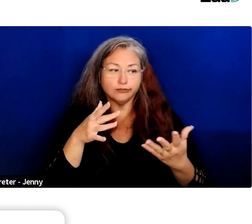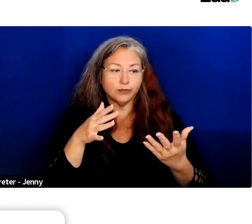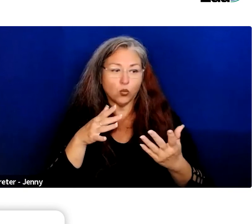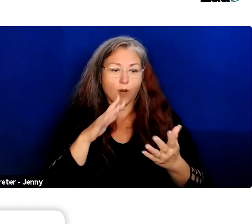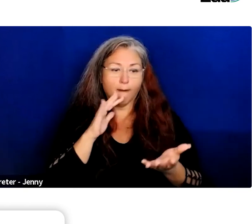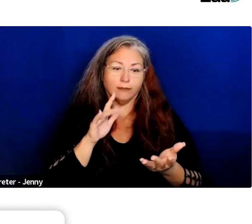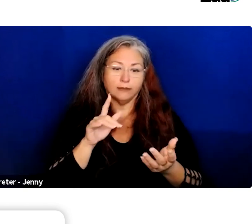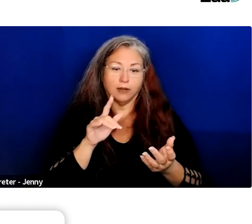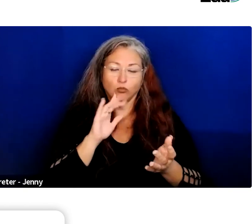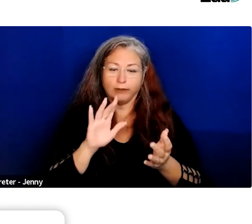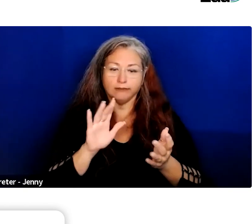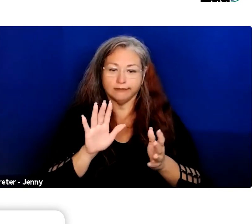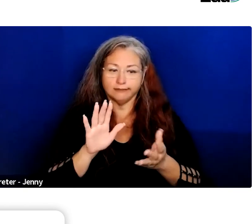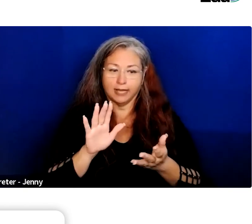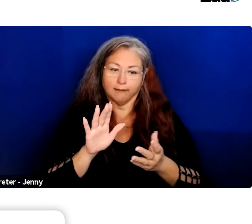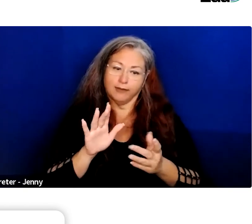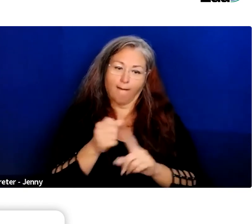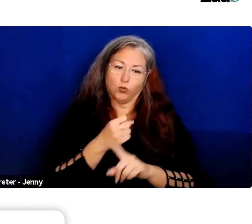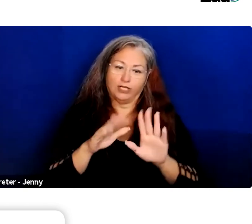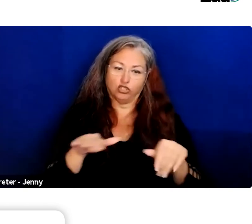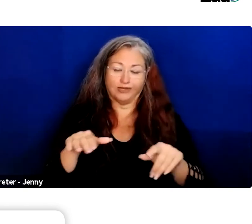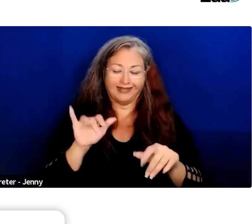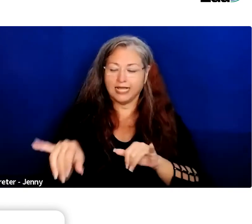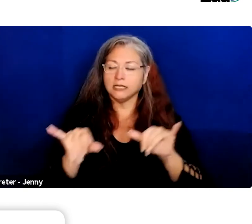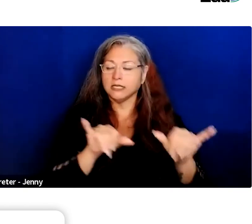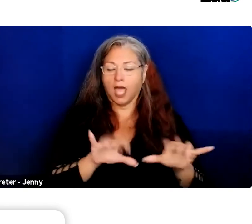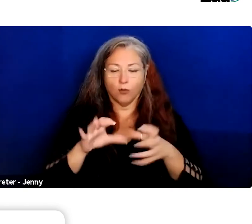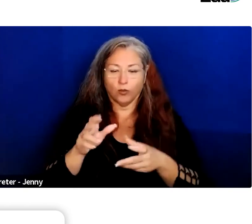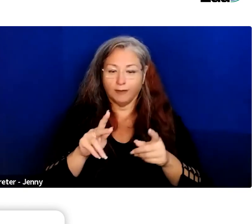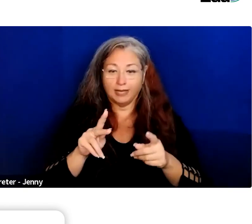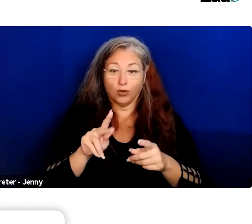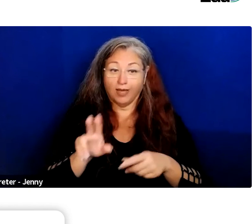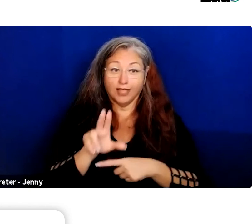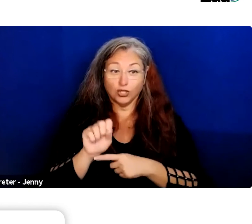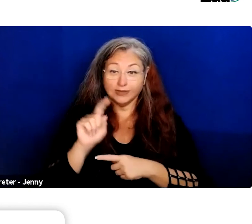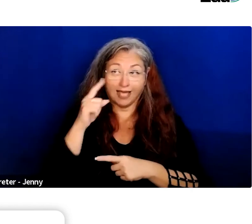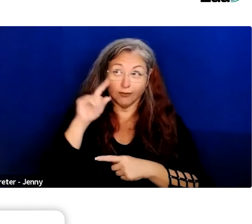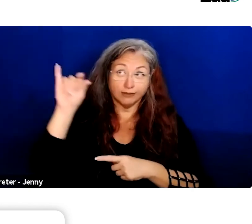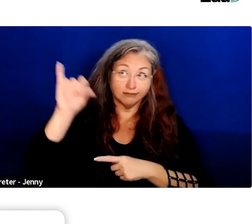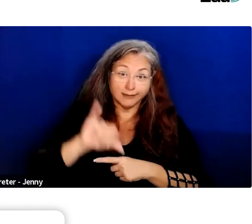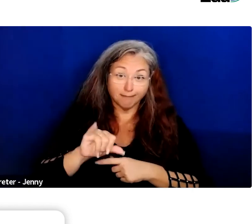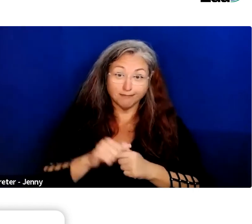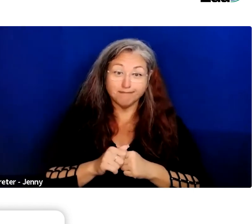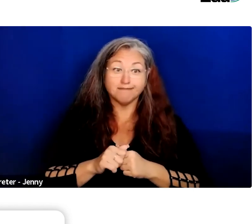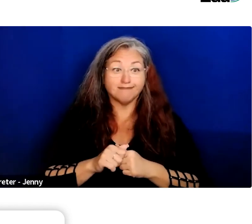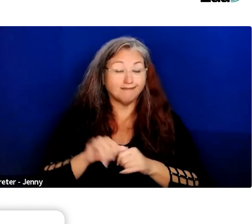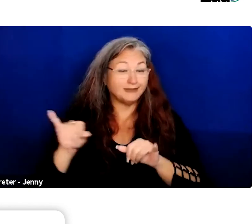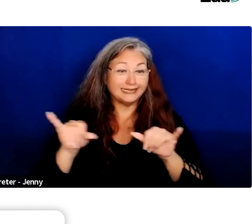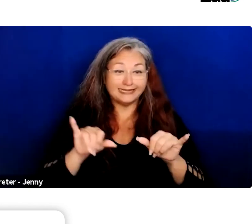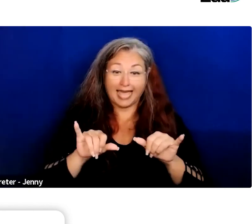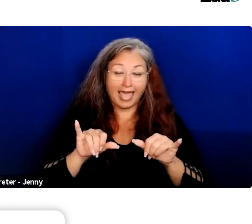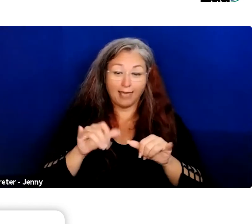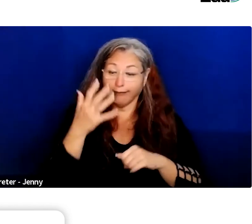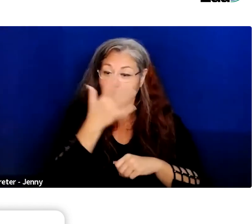abusing children, it's the same demographic that's the majority in the United States government. It's the same